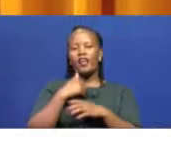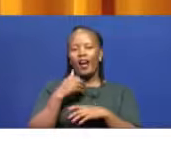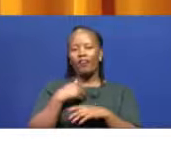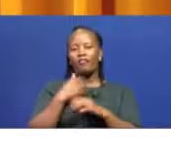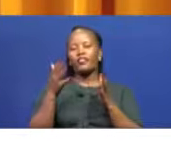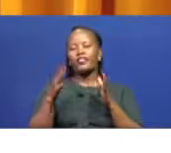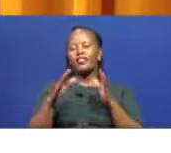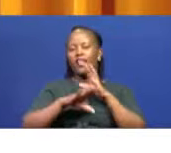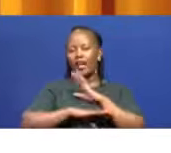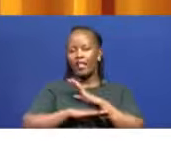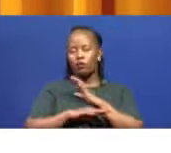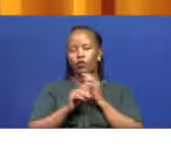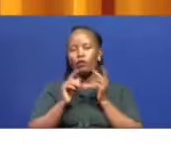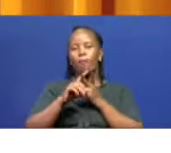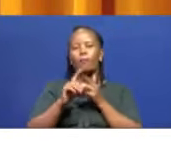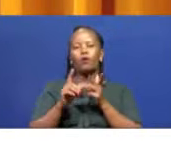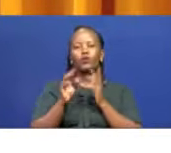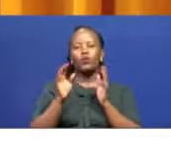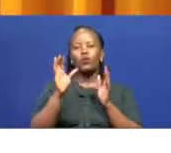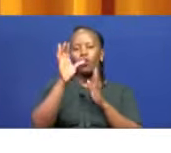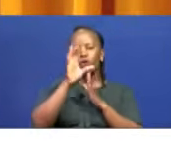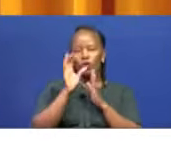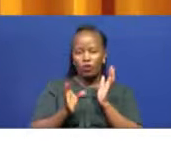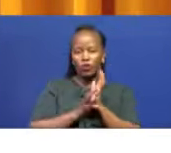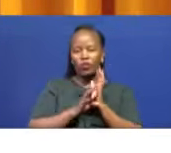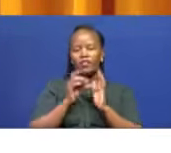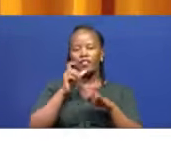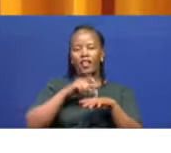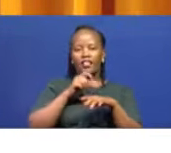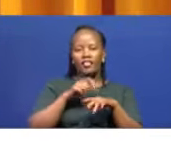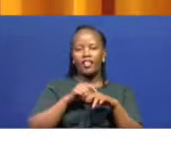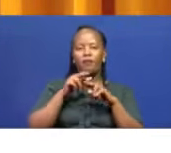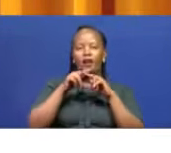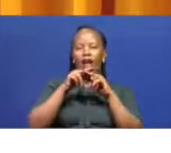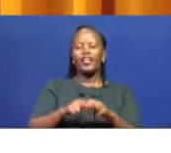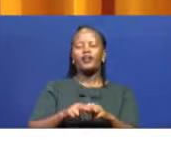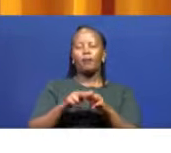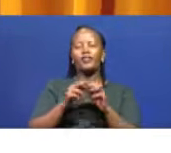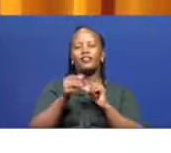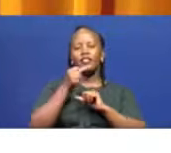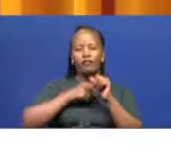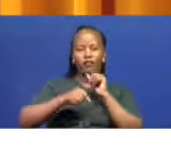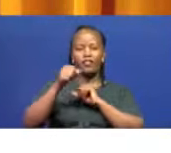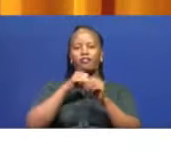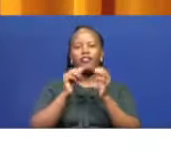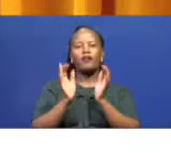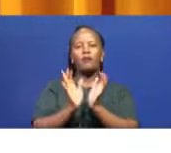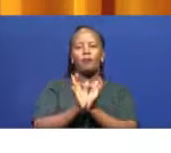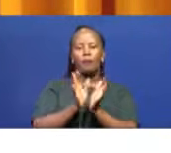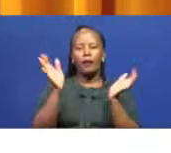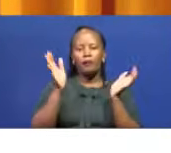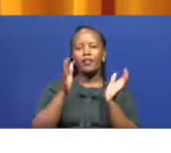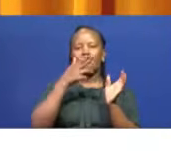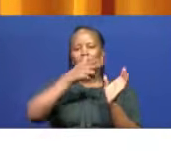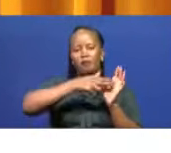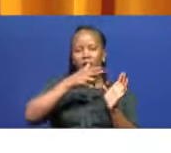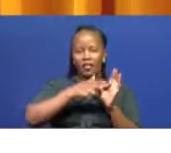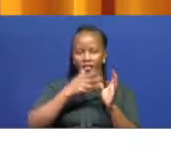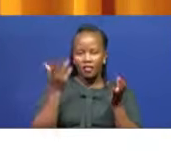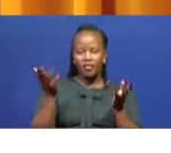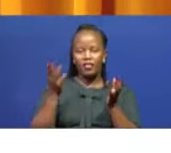and unconstitutional, as they undermined effective public participation and violated the rights to